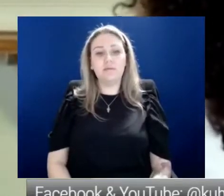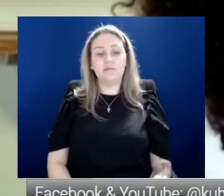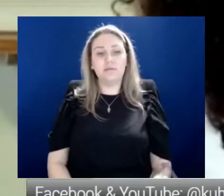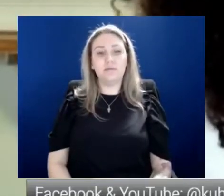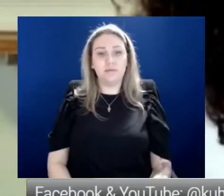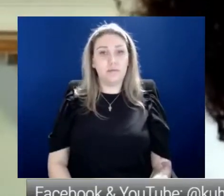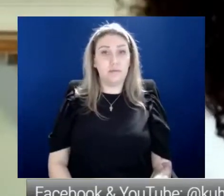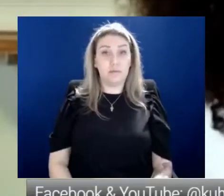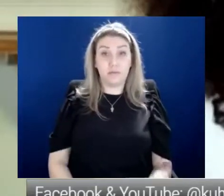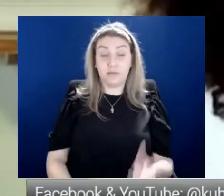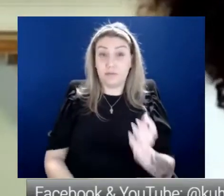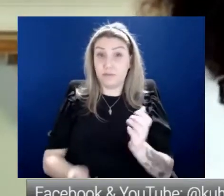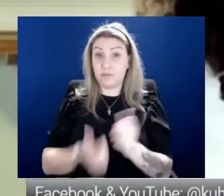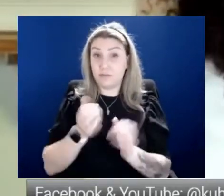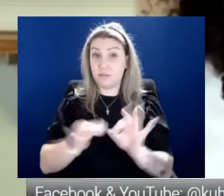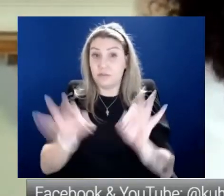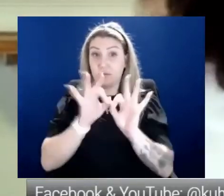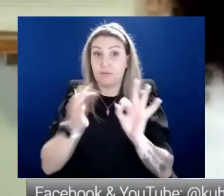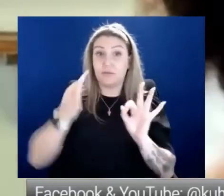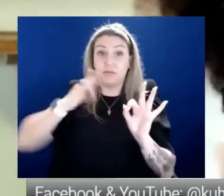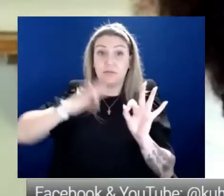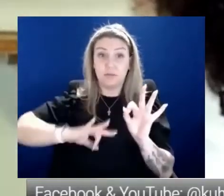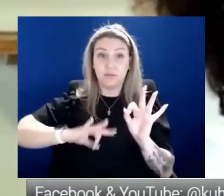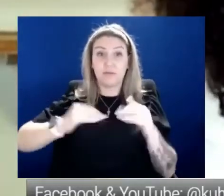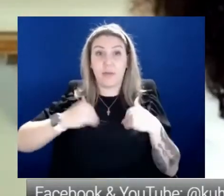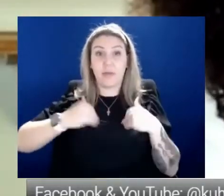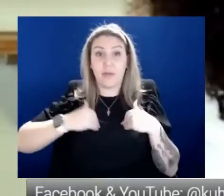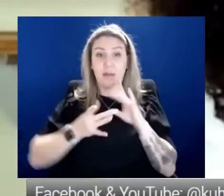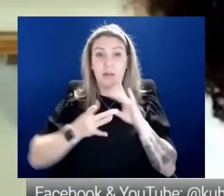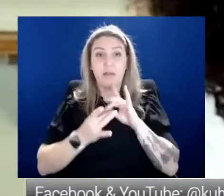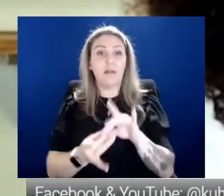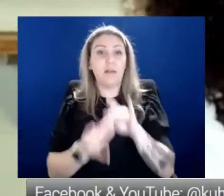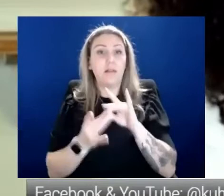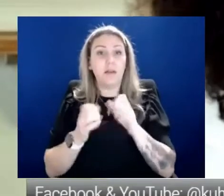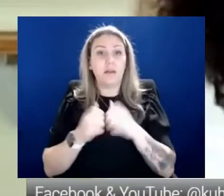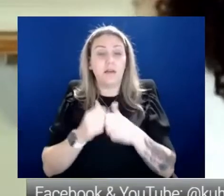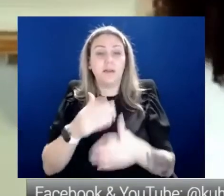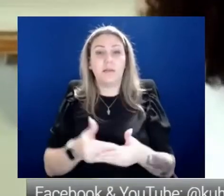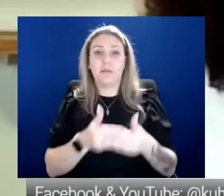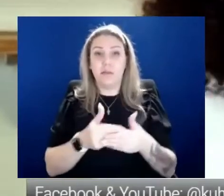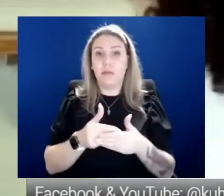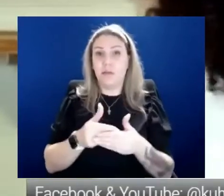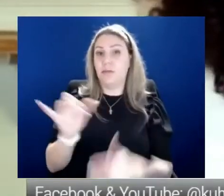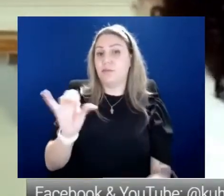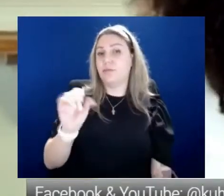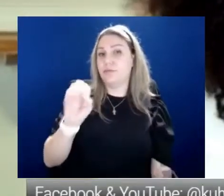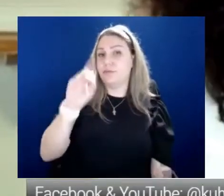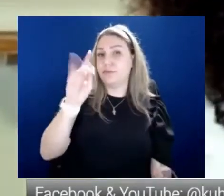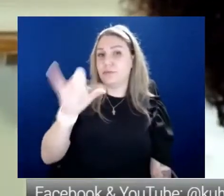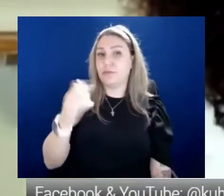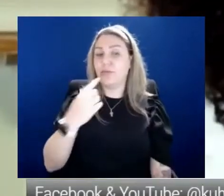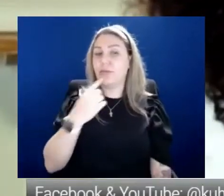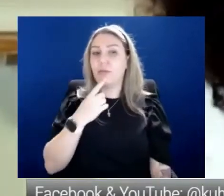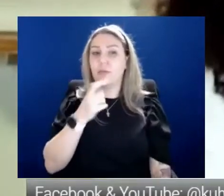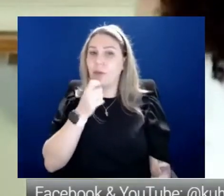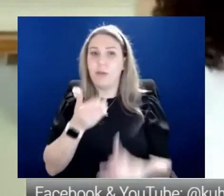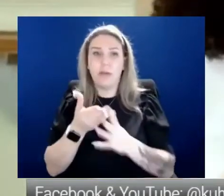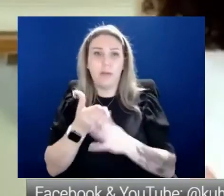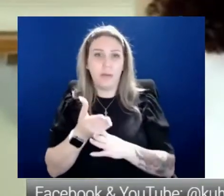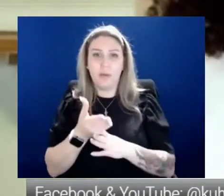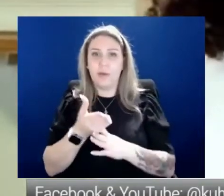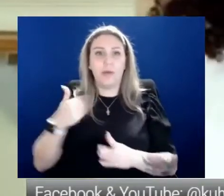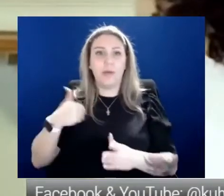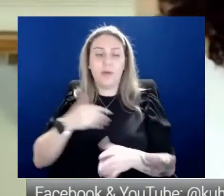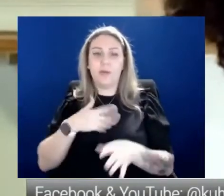benefit is having that connection with your baby. And like Sally said, it doesn't have to be through breastfeeding alone, but